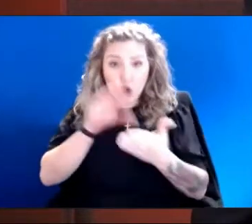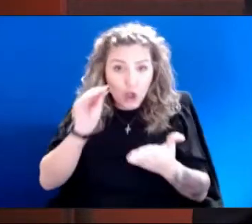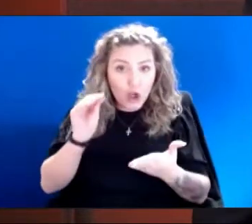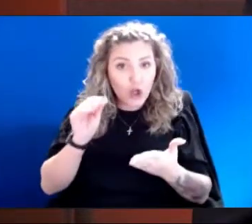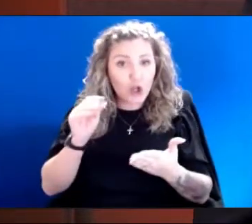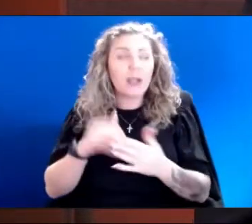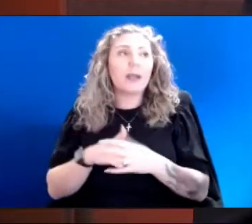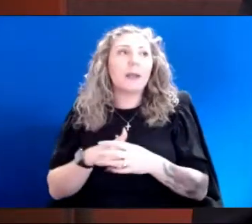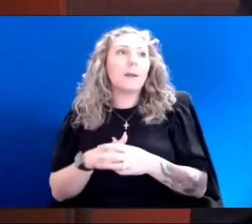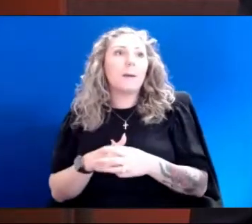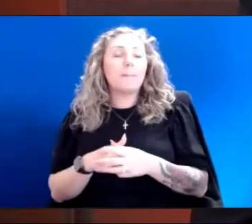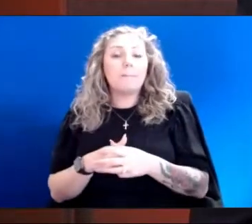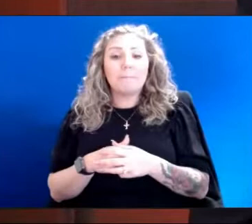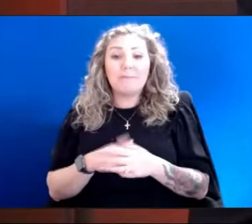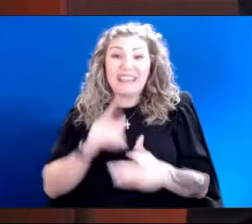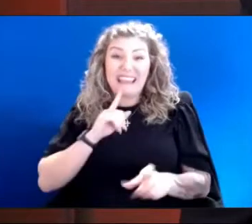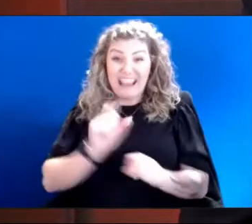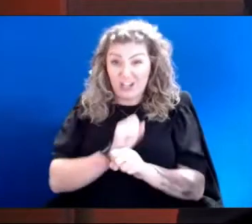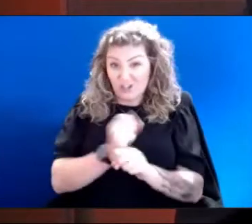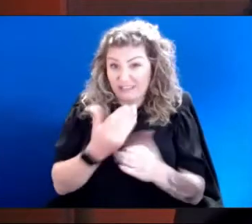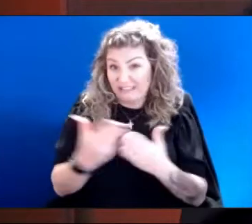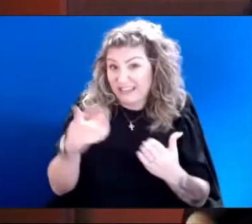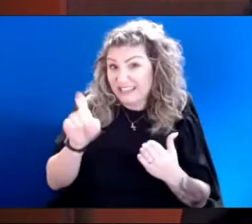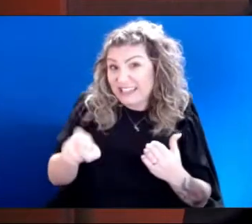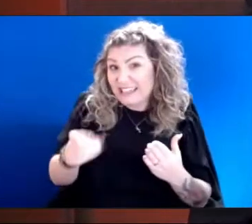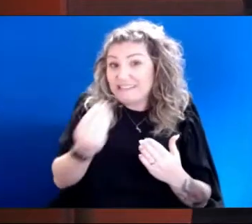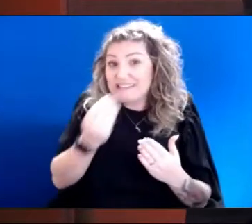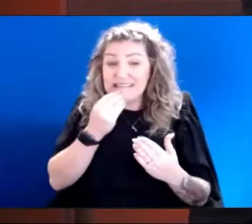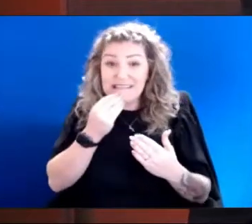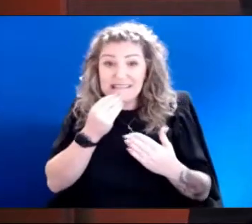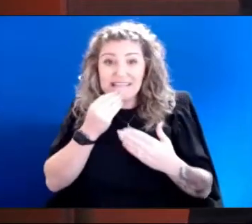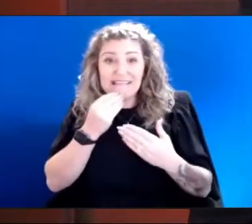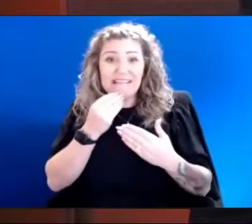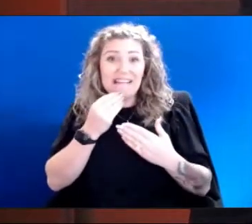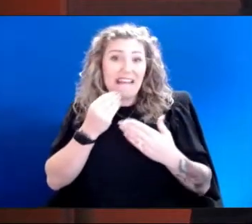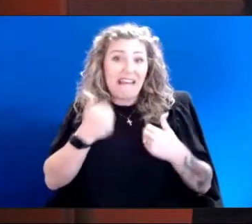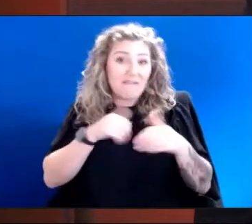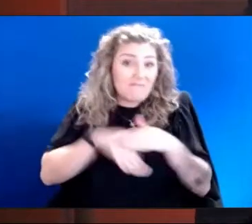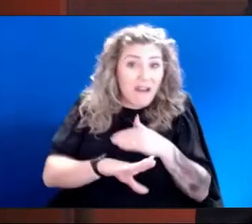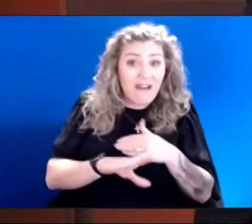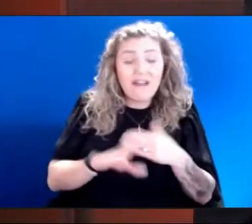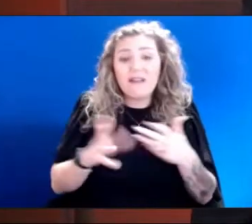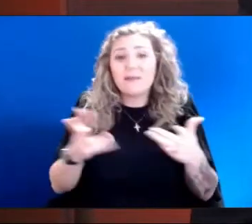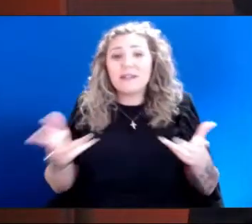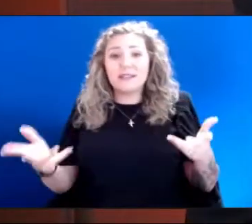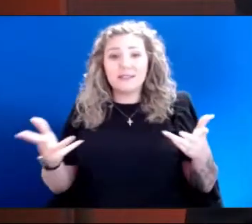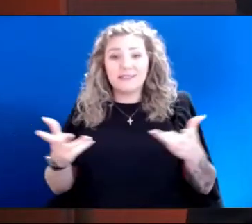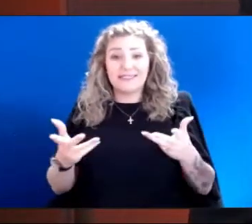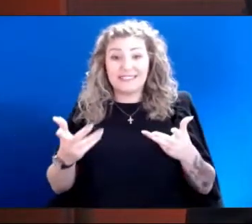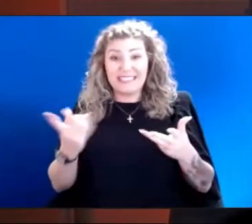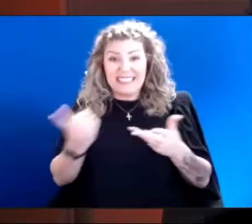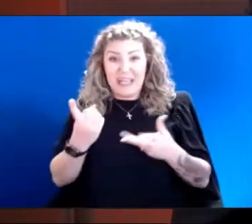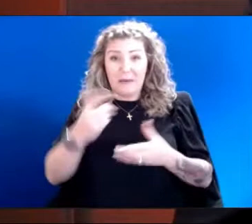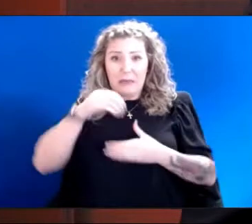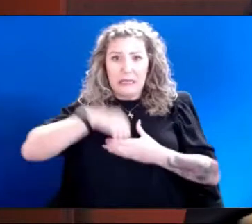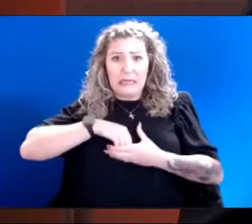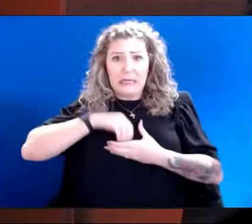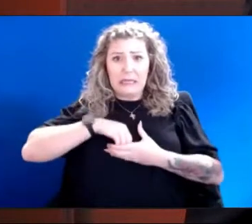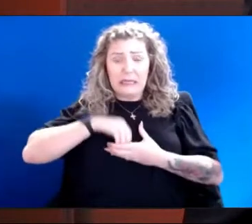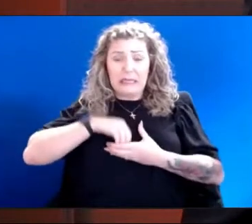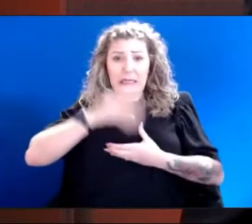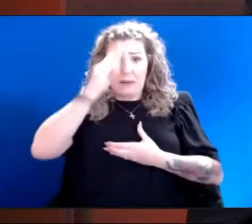and, actually things that we need, like eat and reproducing. Right. And so this is something that's deeply ingrained in who we are